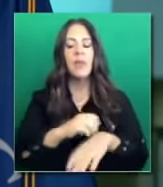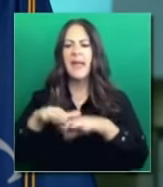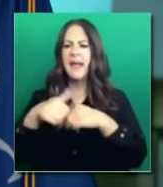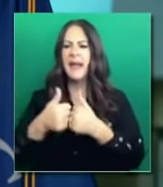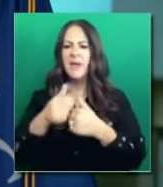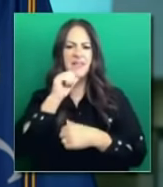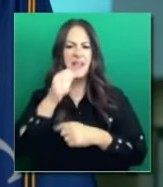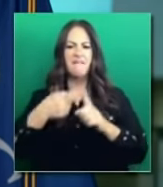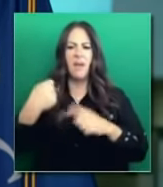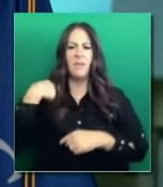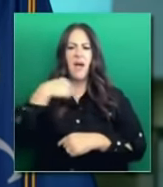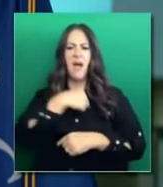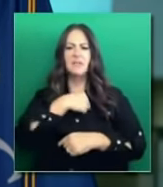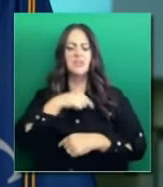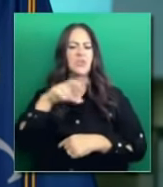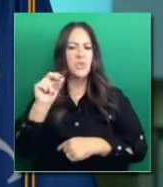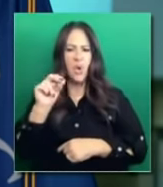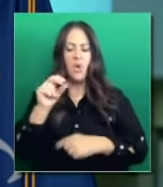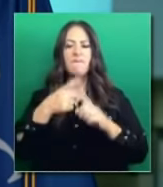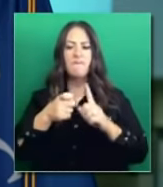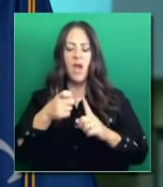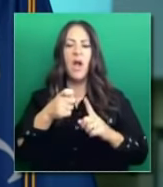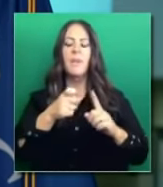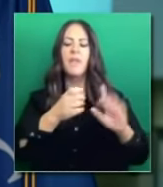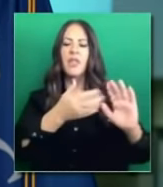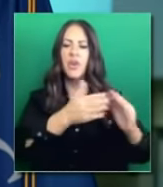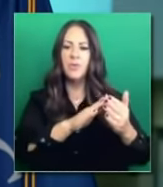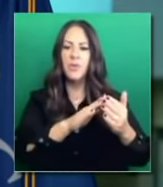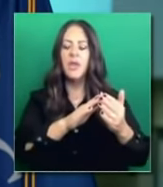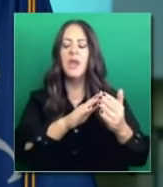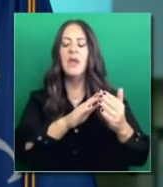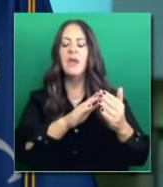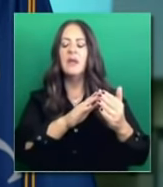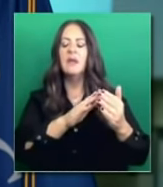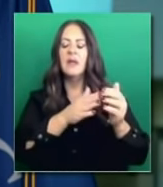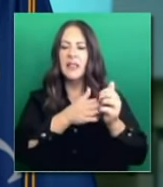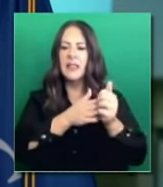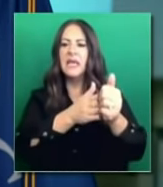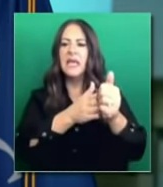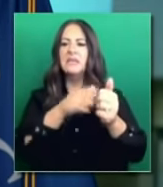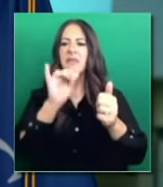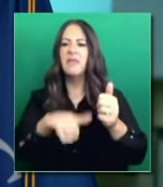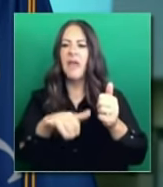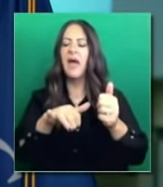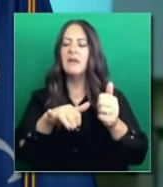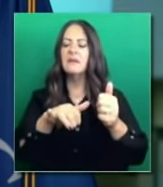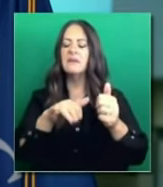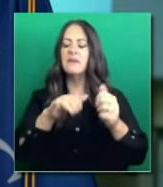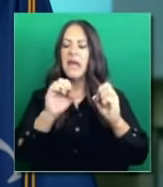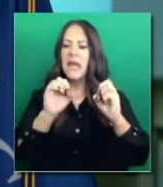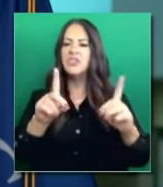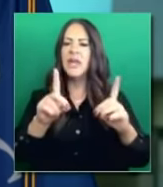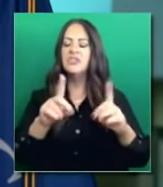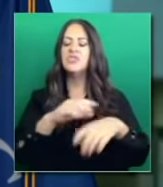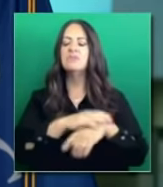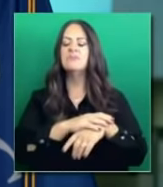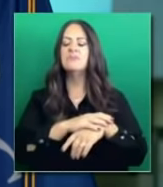bottom up strategy, and it's about community led strategy, working with trusted CBOs, not just